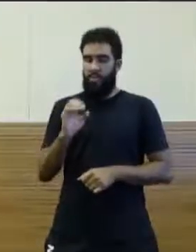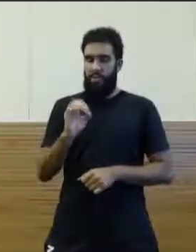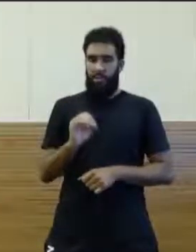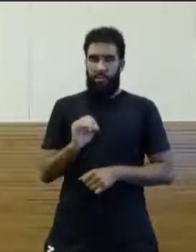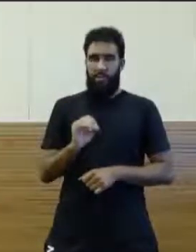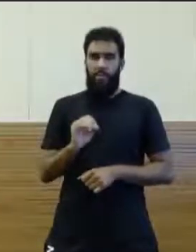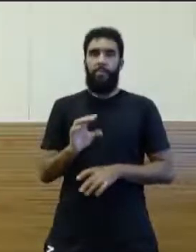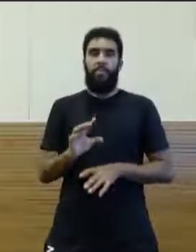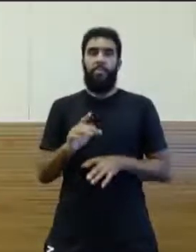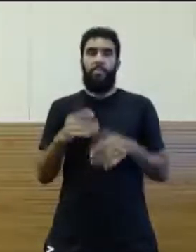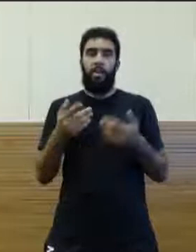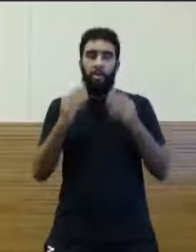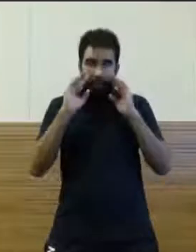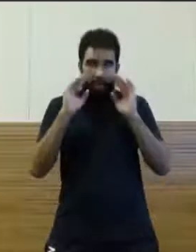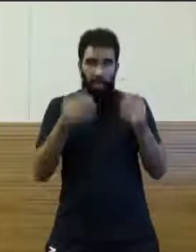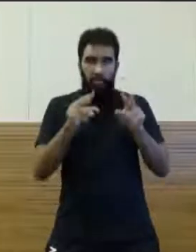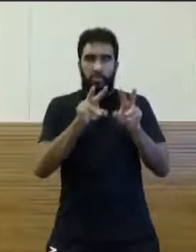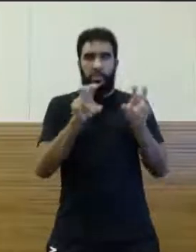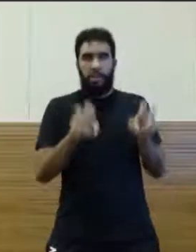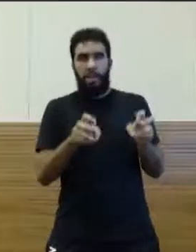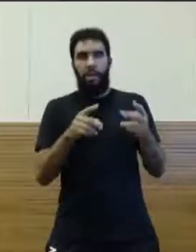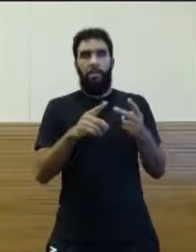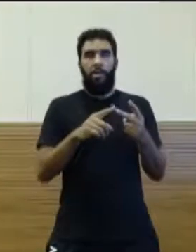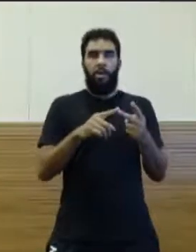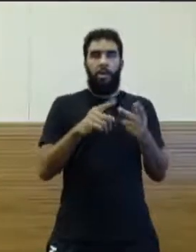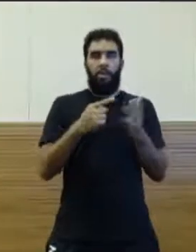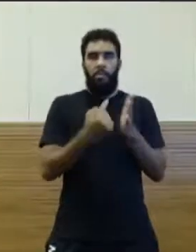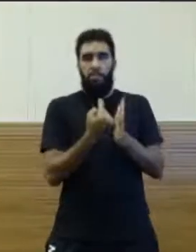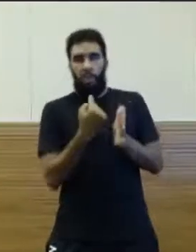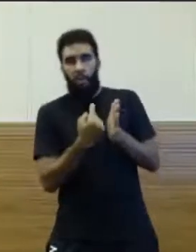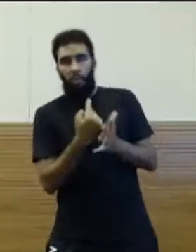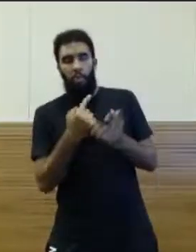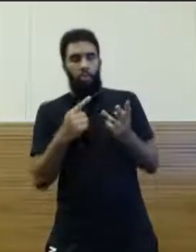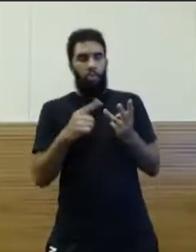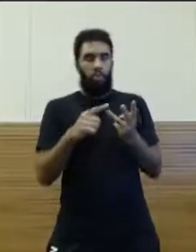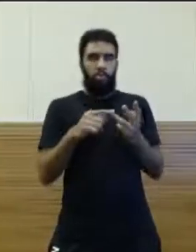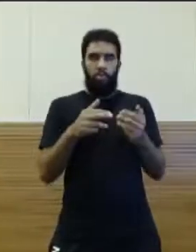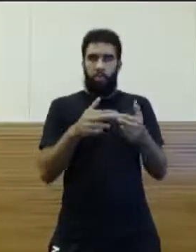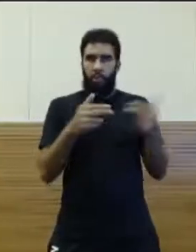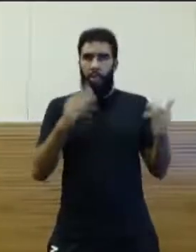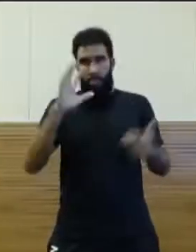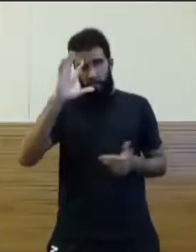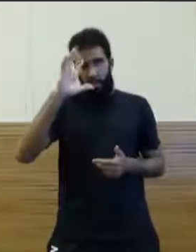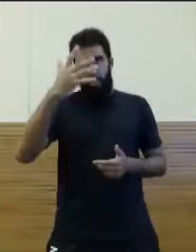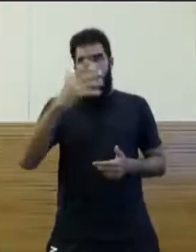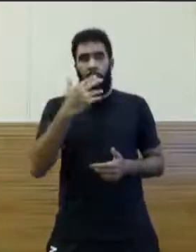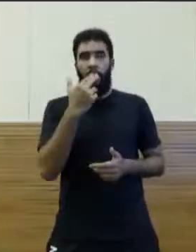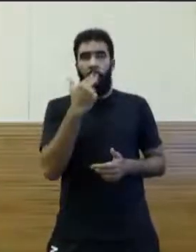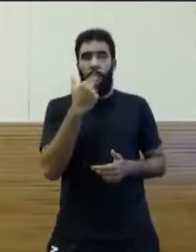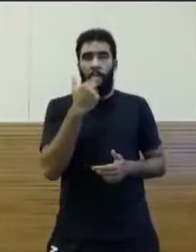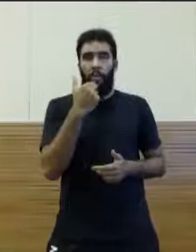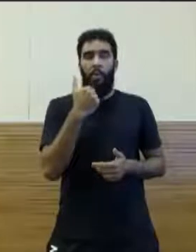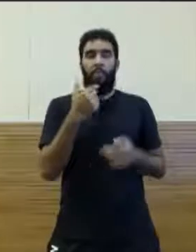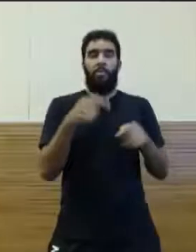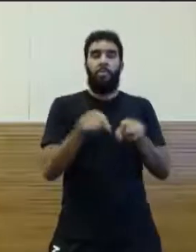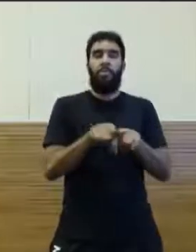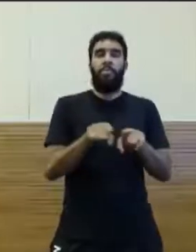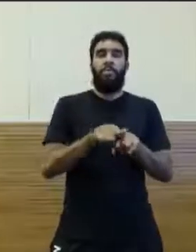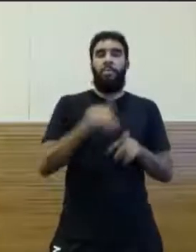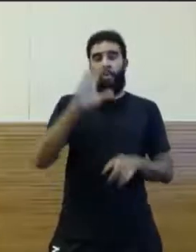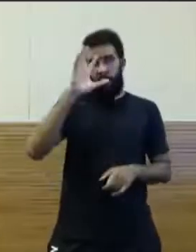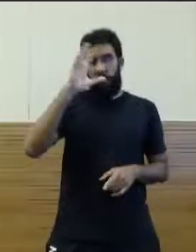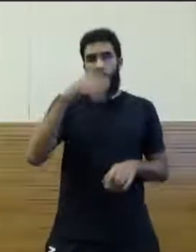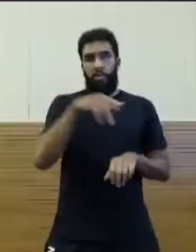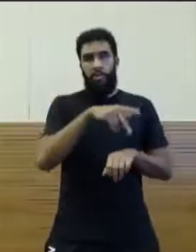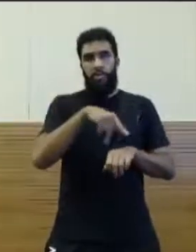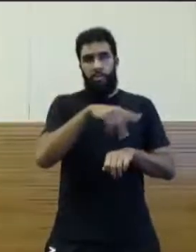year 2000, with prioritization of themes, with questions, with this